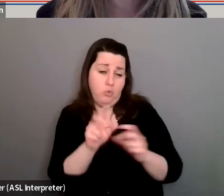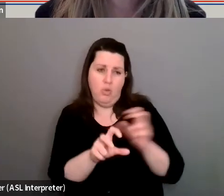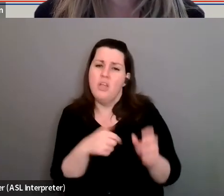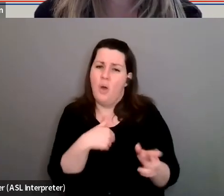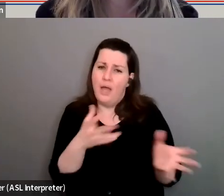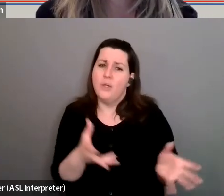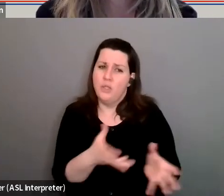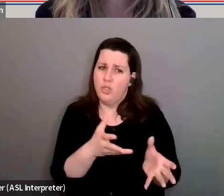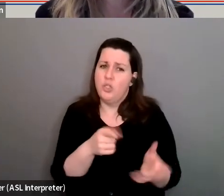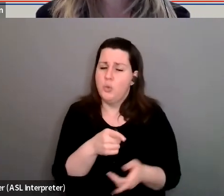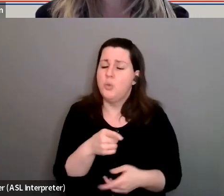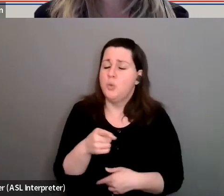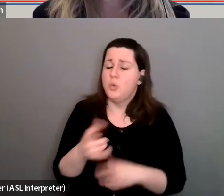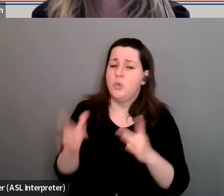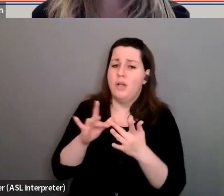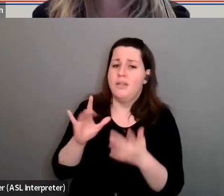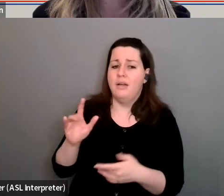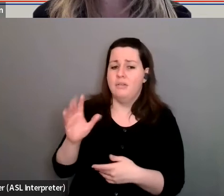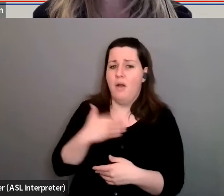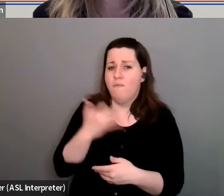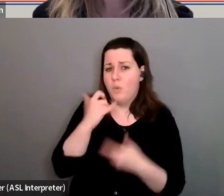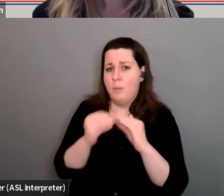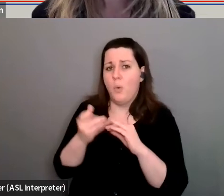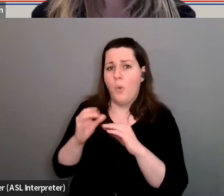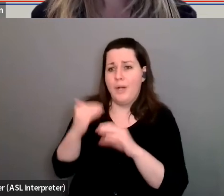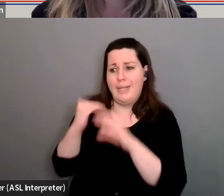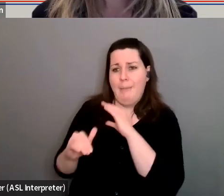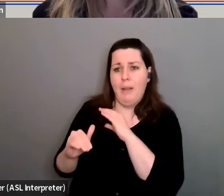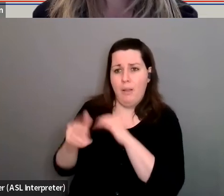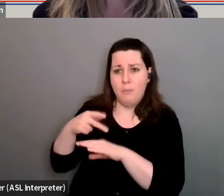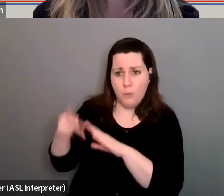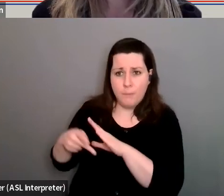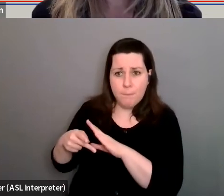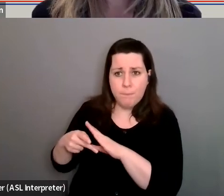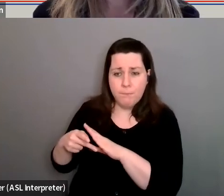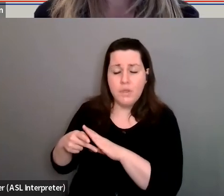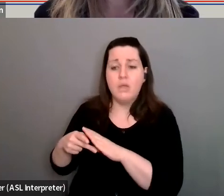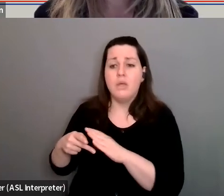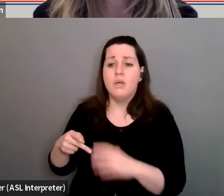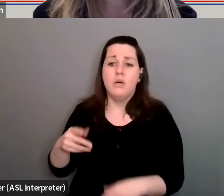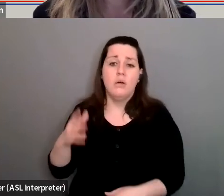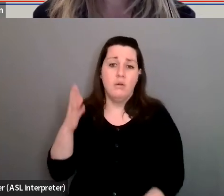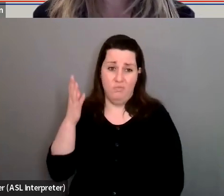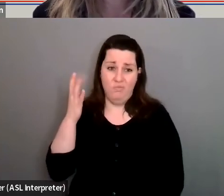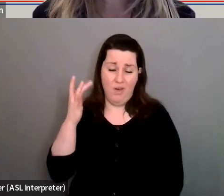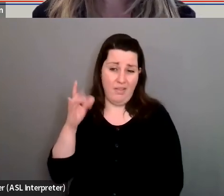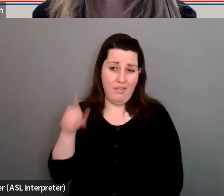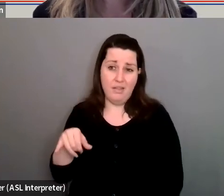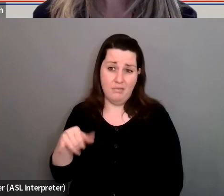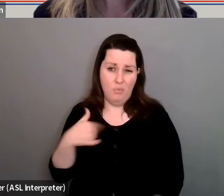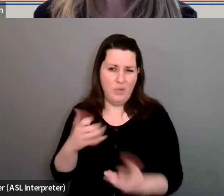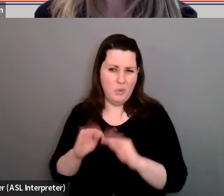reach out to our toll-free number or send an email to the program, because that is something we'd want to get cleared